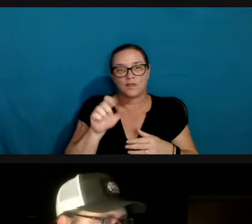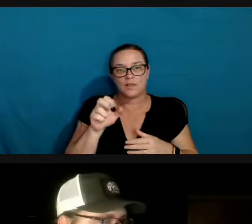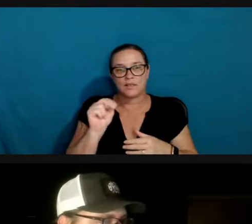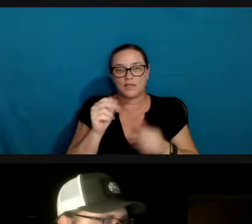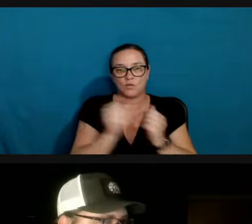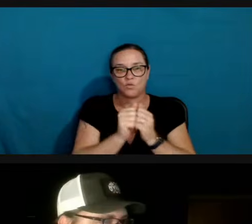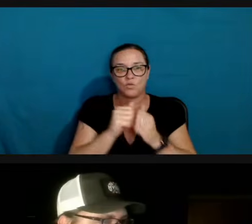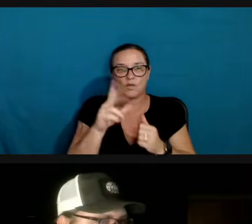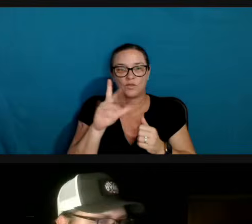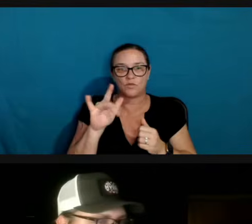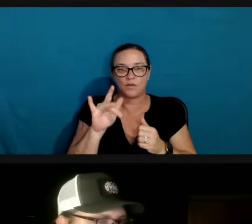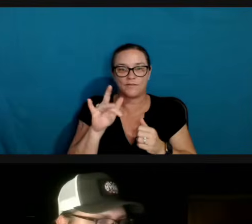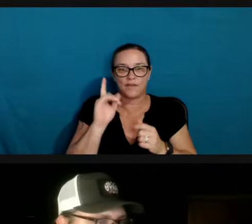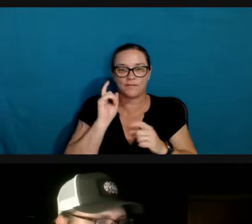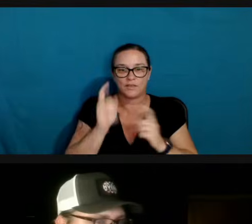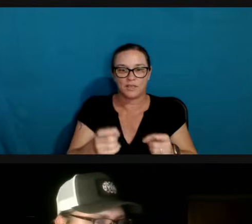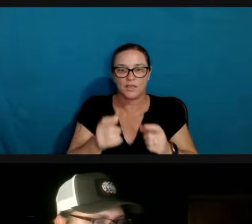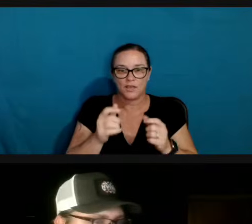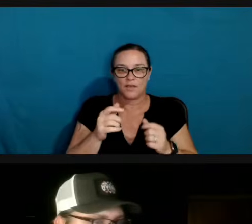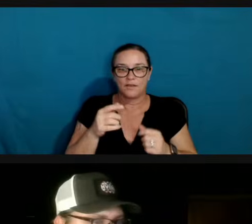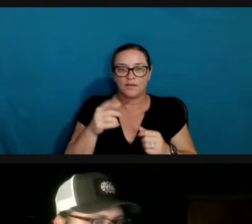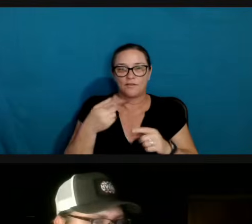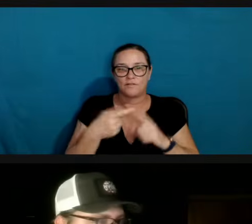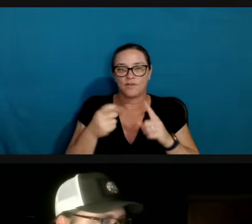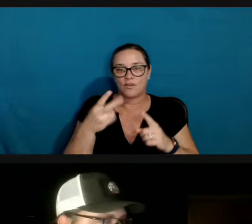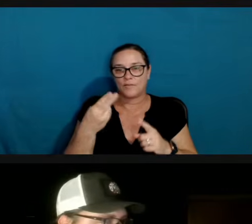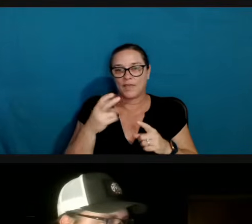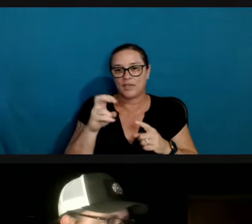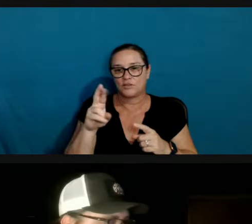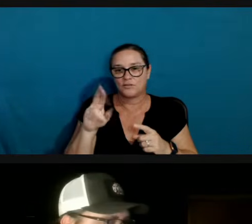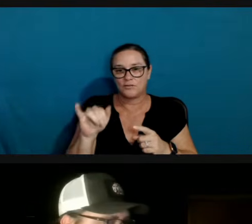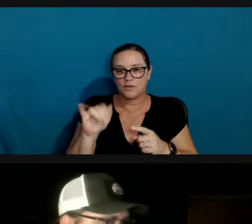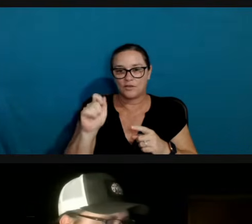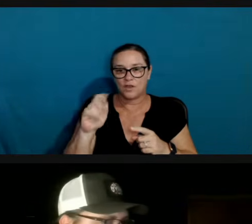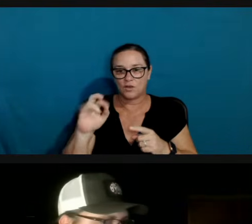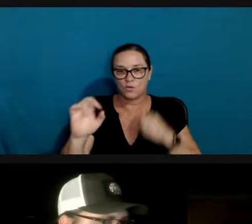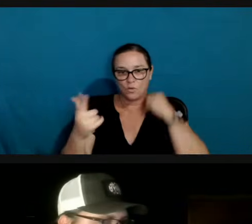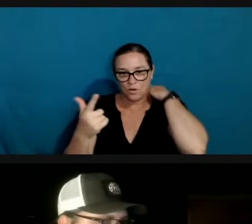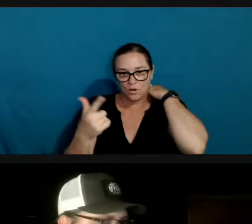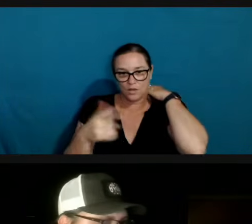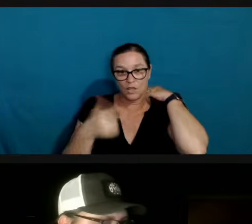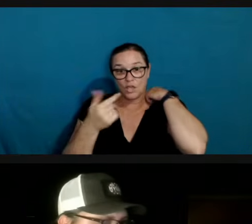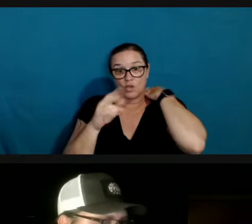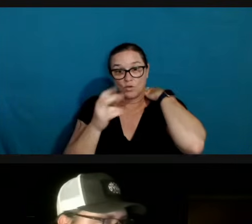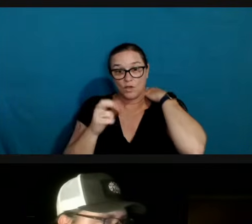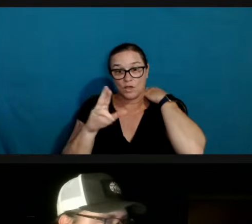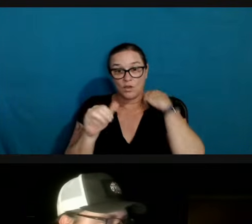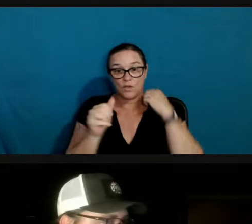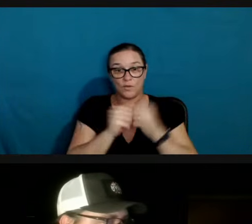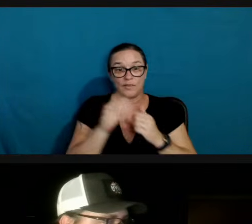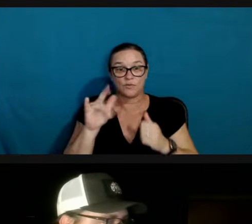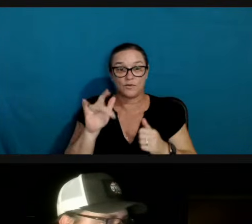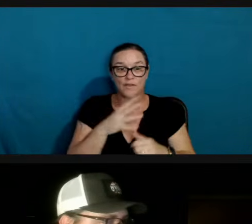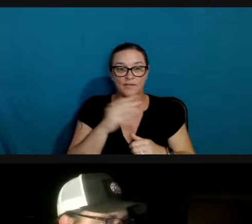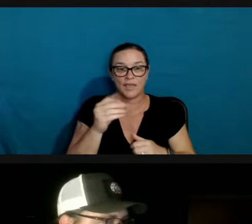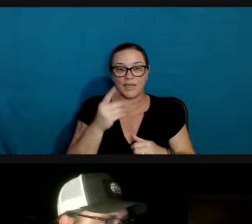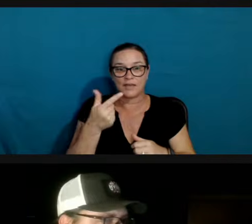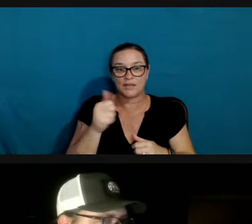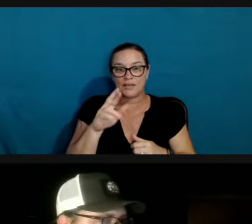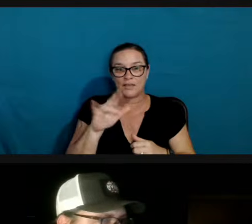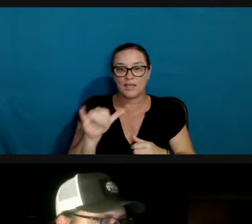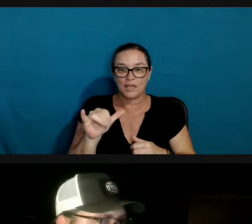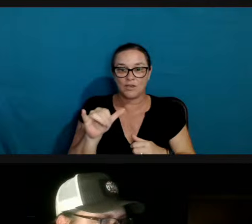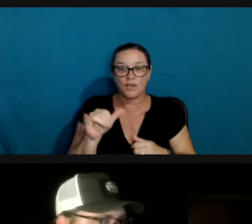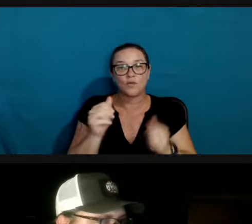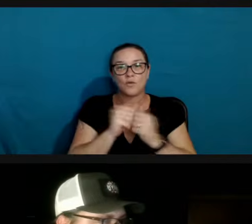on hvary.org/donate. Gregory also with a 25, and then Gary B came through with a